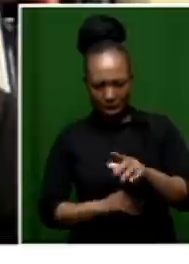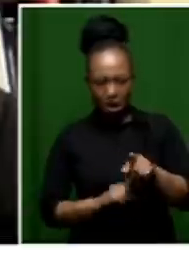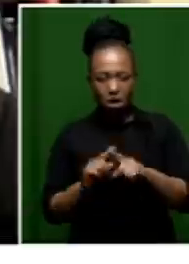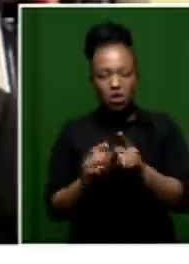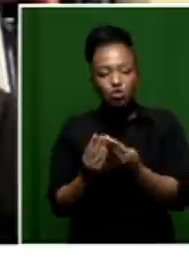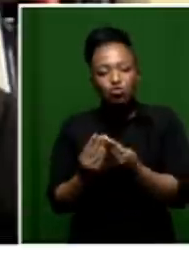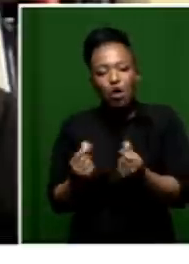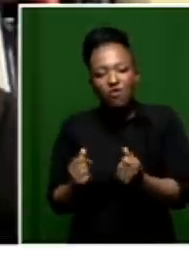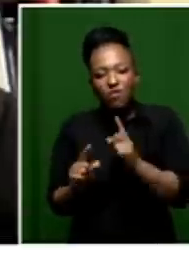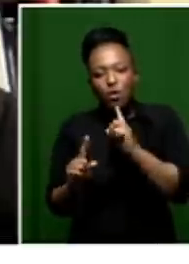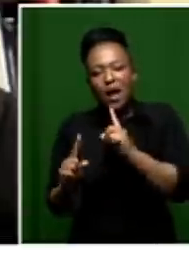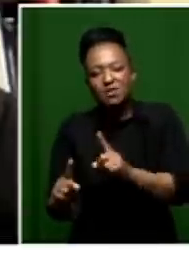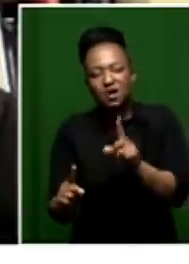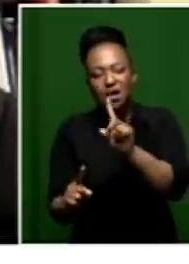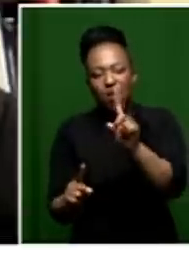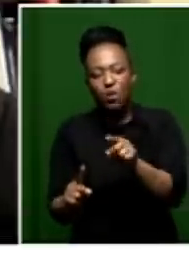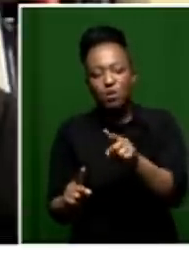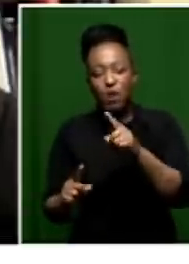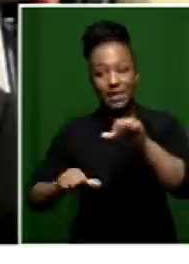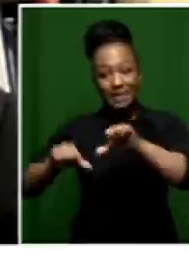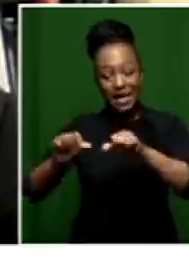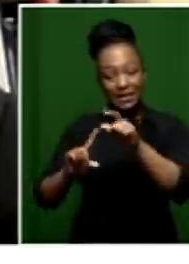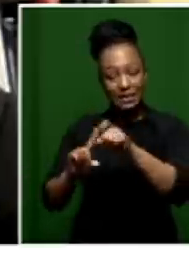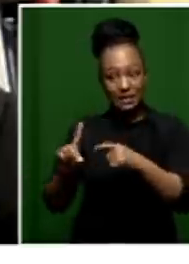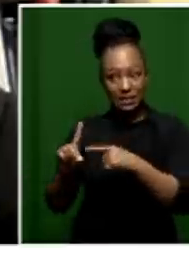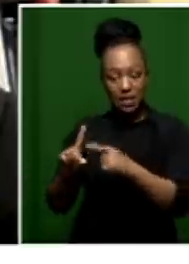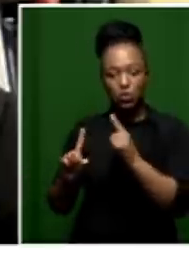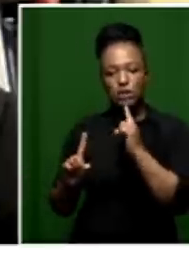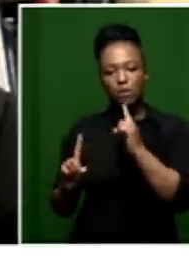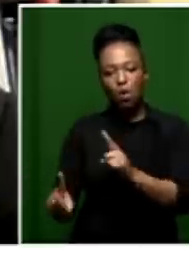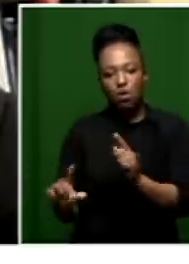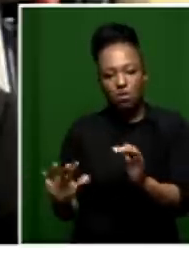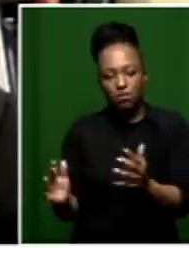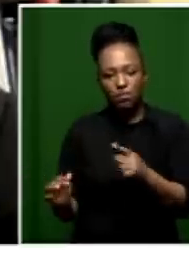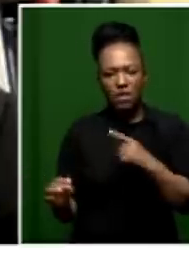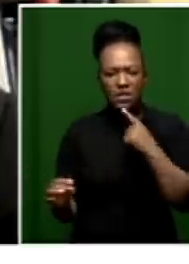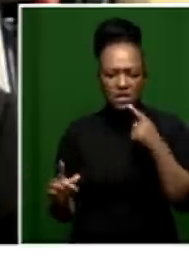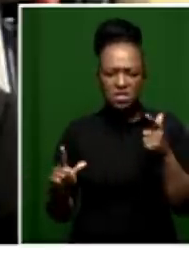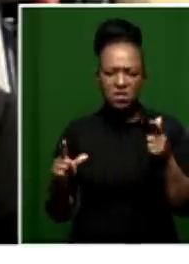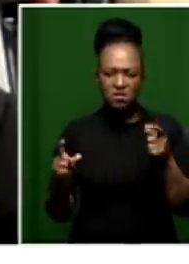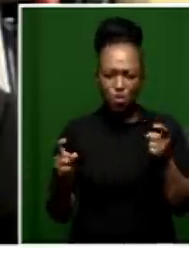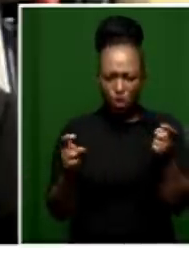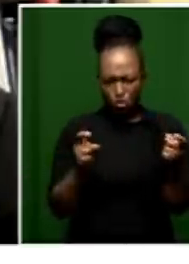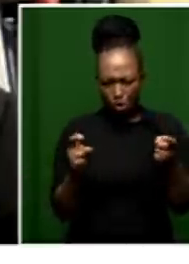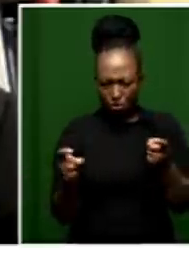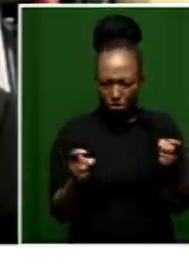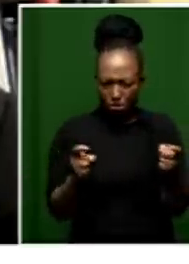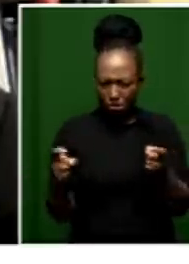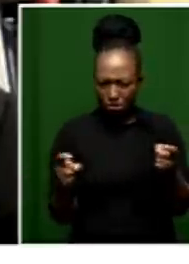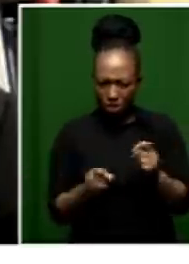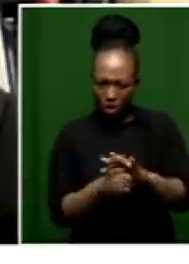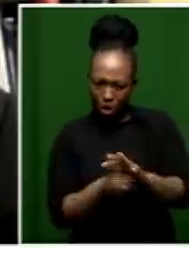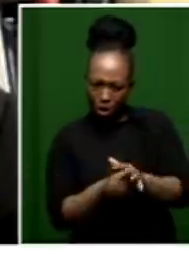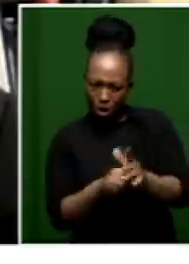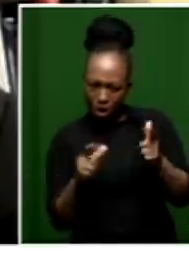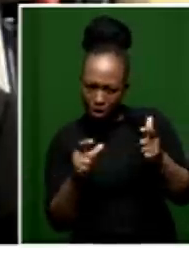as a scientist in responding to people who are saying that we are being managed around this pandemic and the